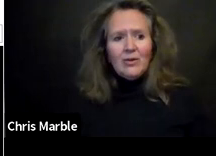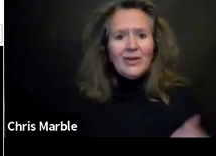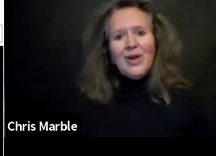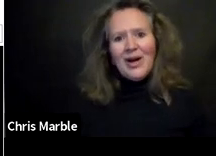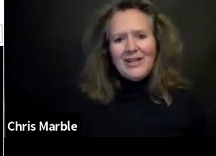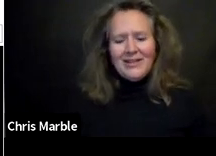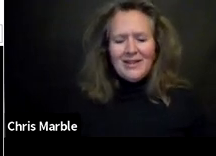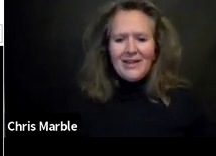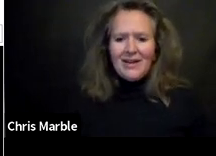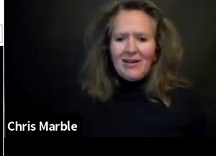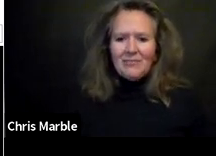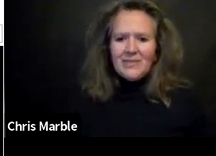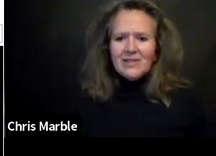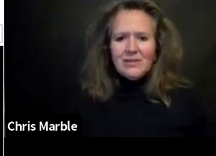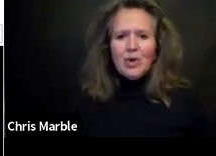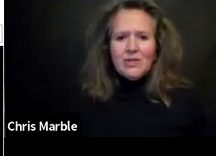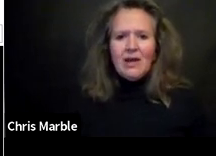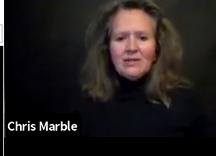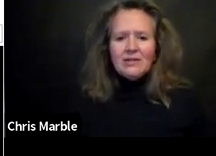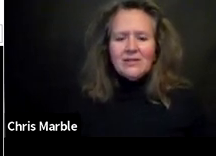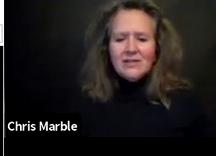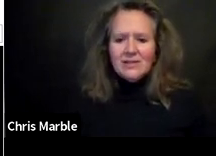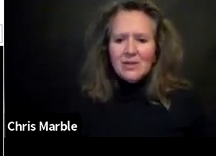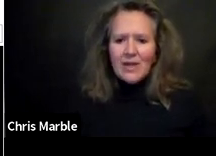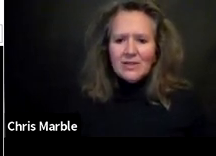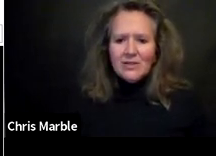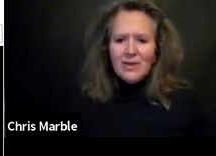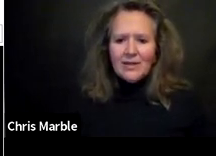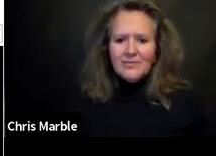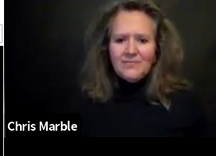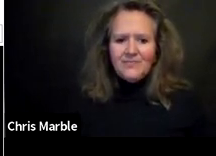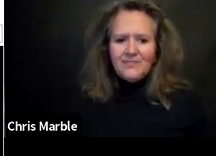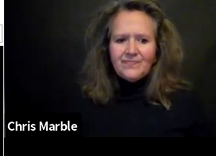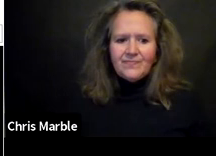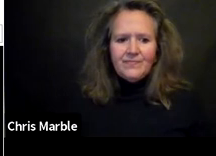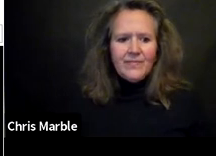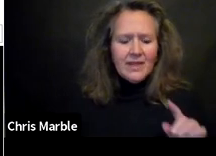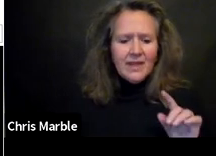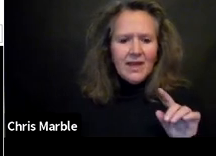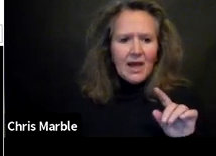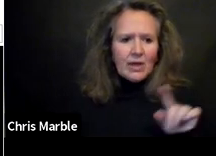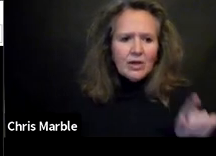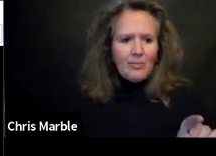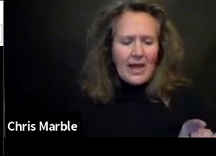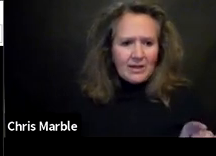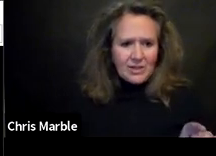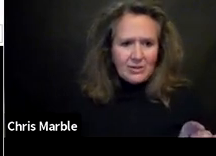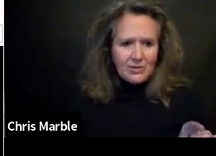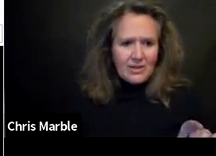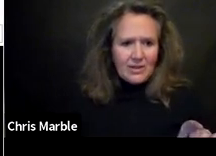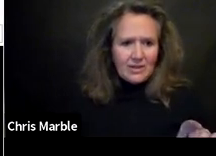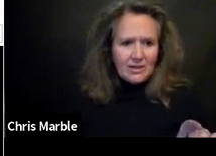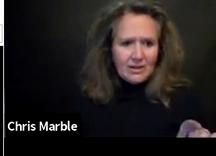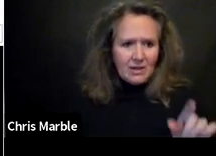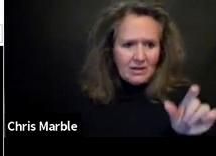crying or yawning, that's protactile is the way to do that. I want to go back